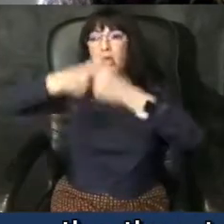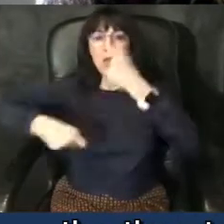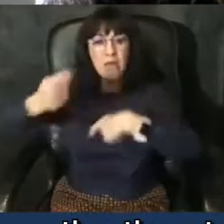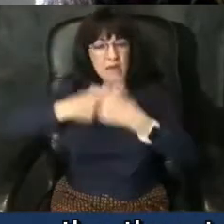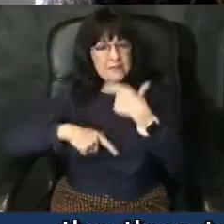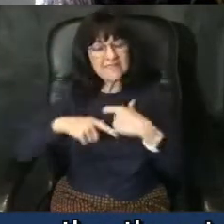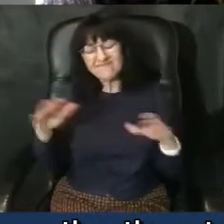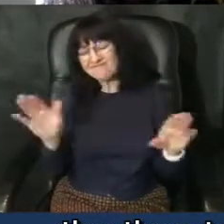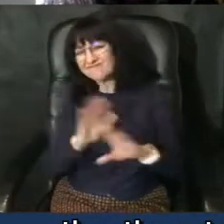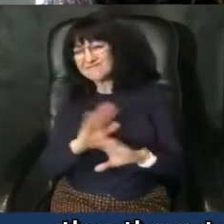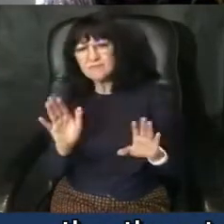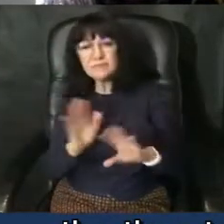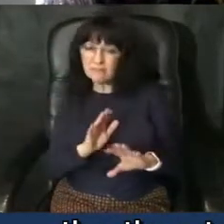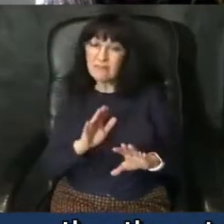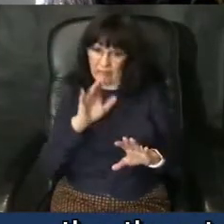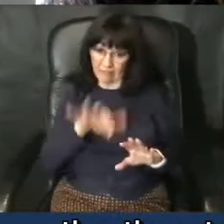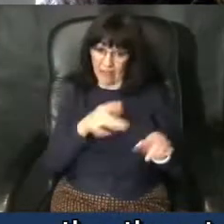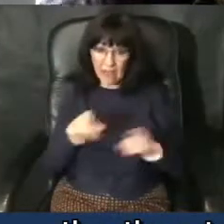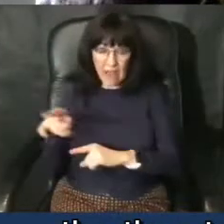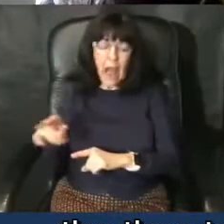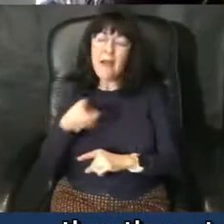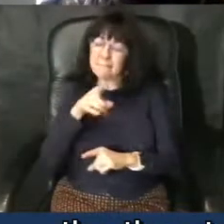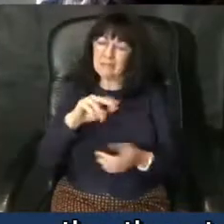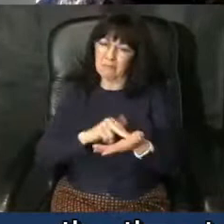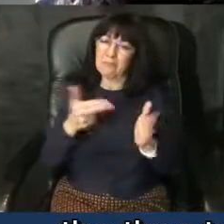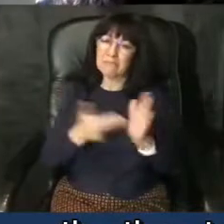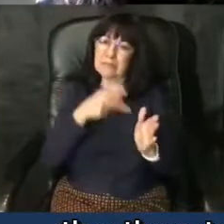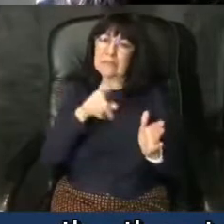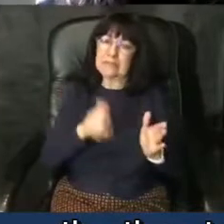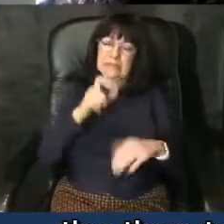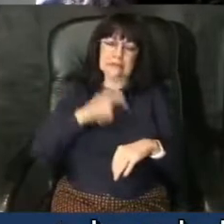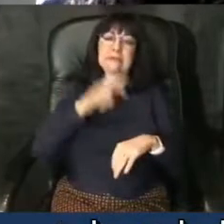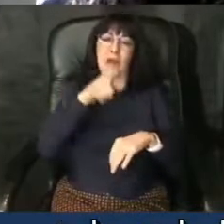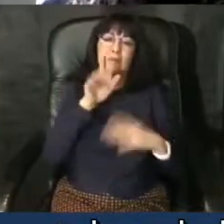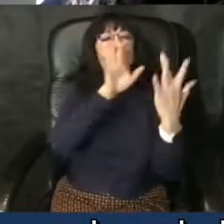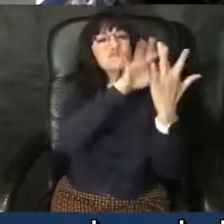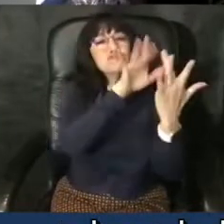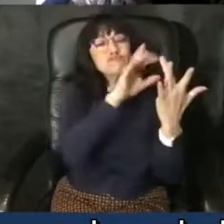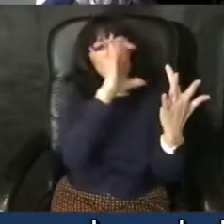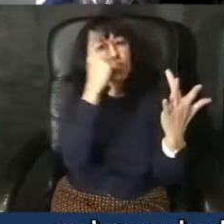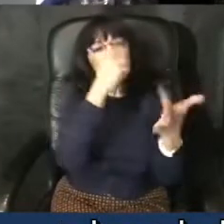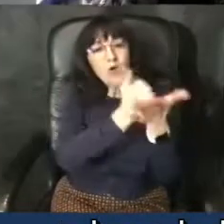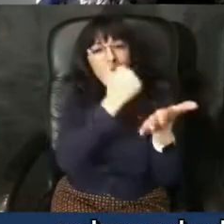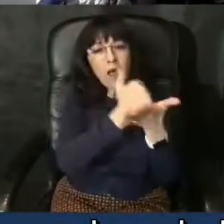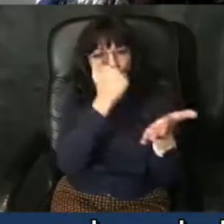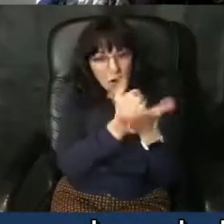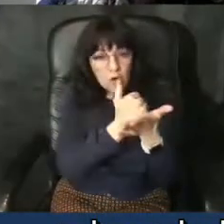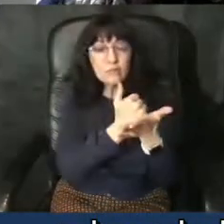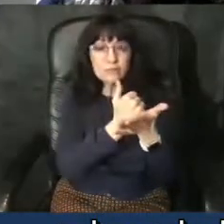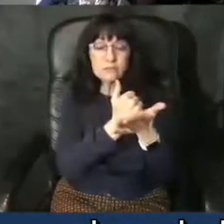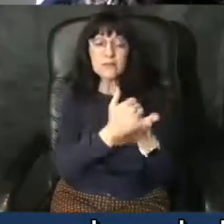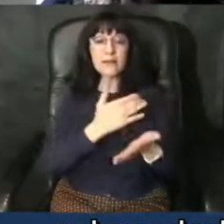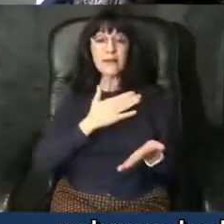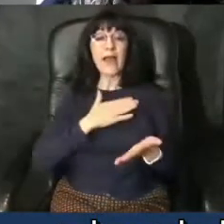that's the time to reach out for help. And so we actually have kind of rebranded our crisis line to be Crisis